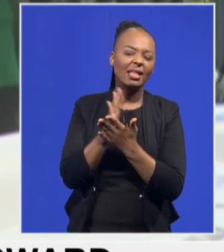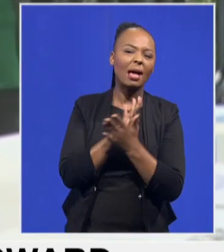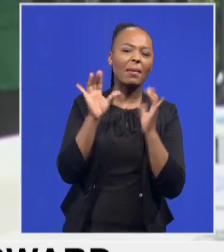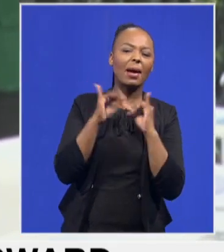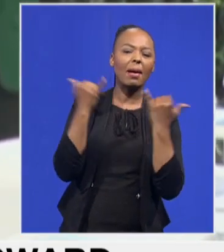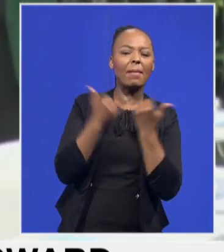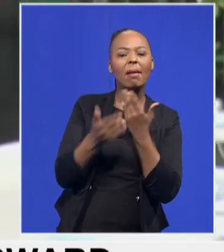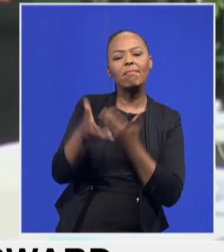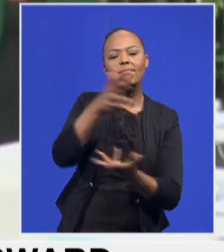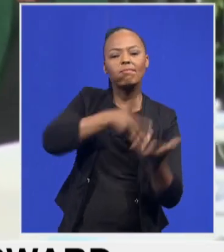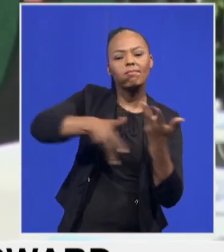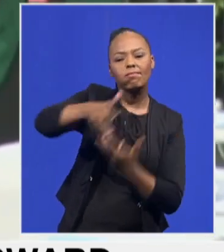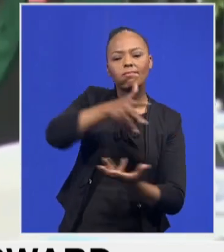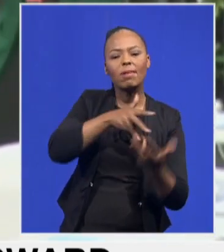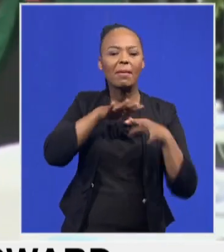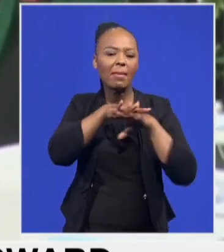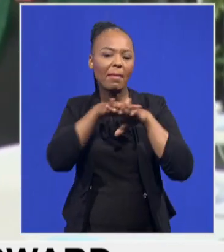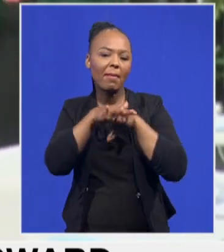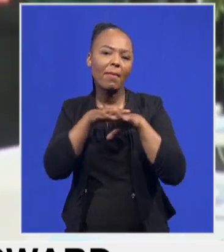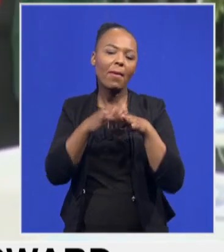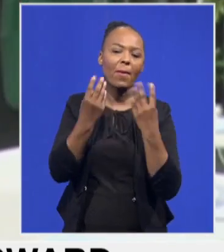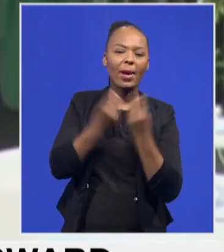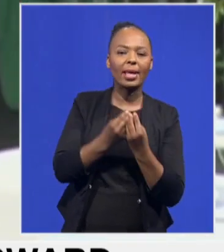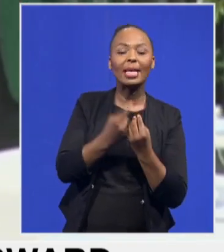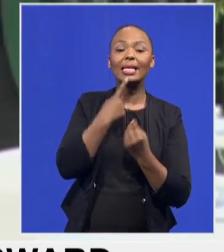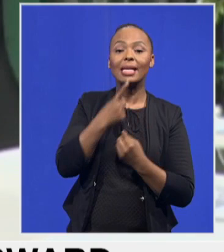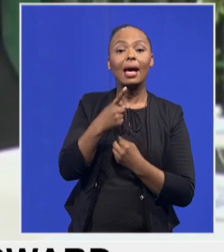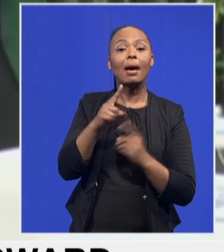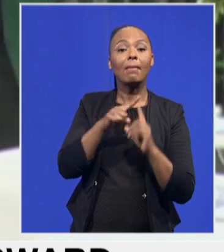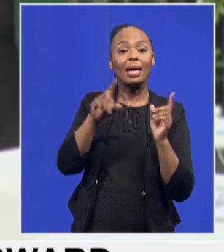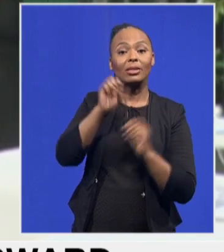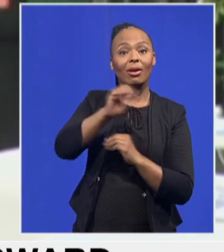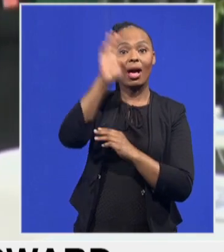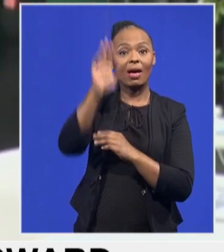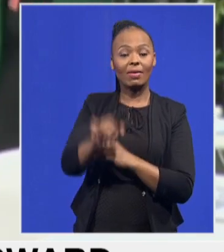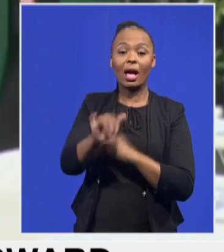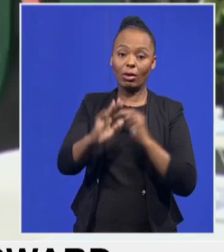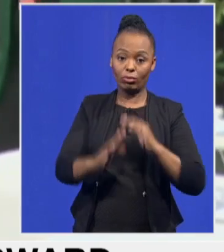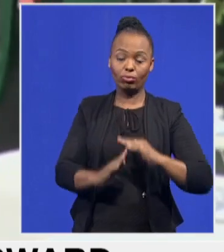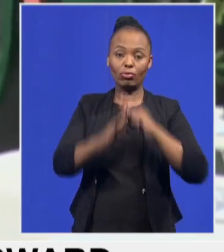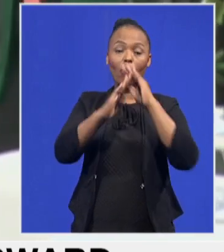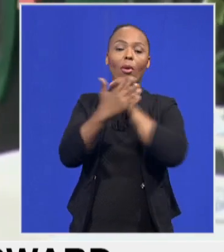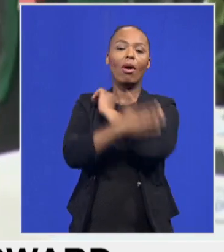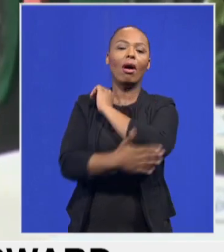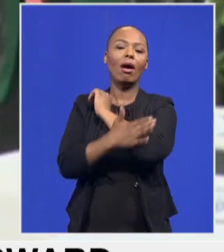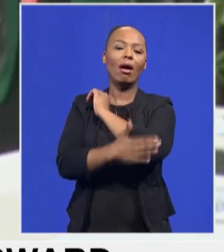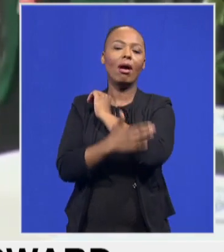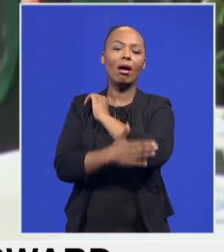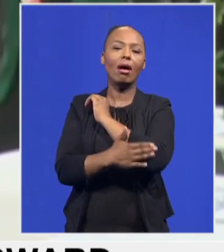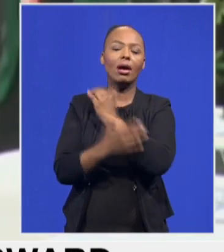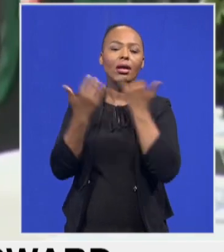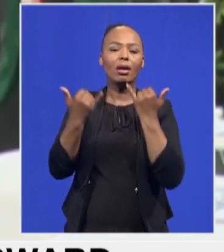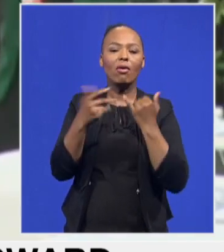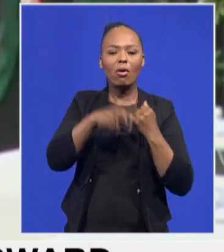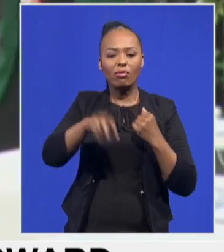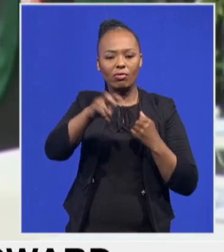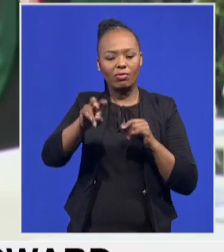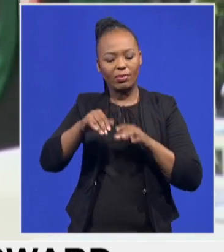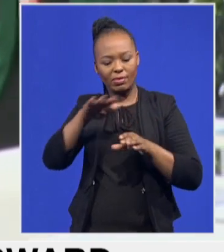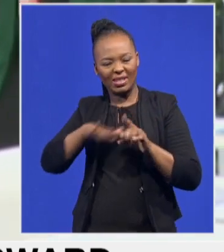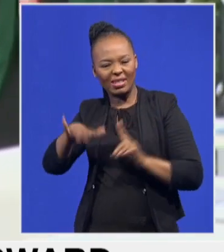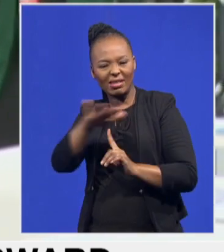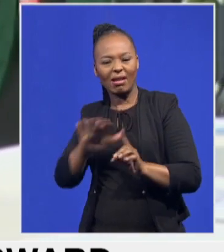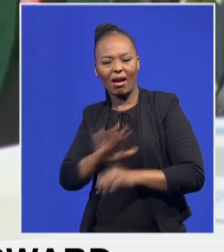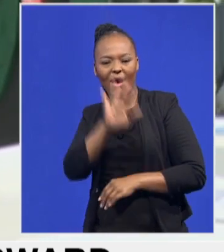she's been speaking to, but also saying that South Africa is still leading the pack, still on the map with, the best tourist destinations, also some